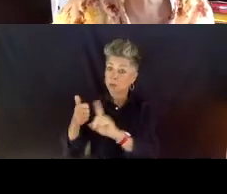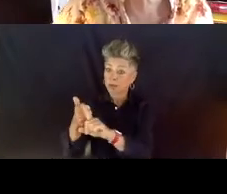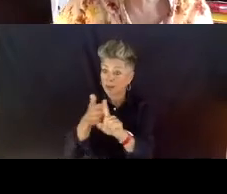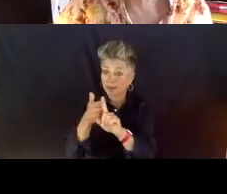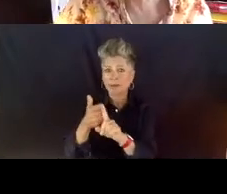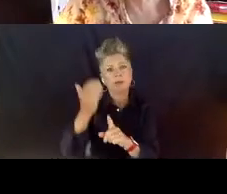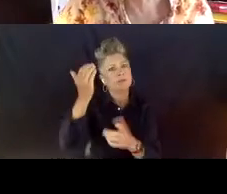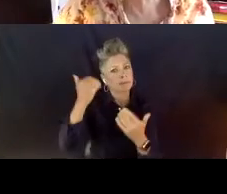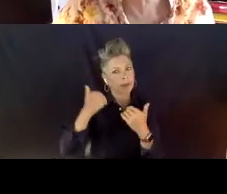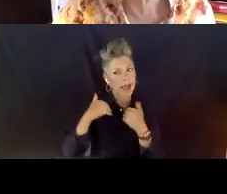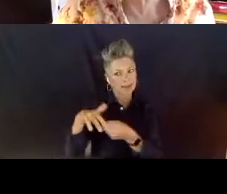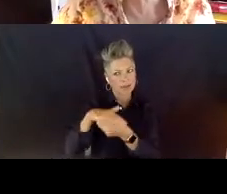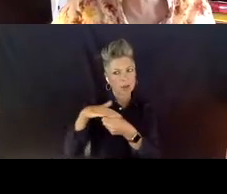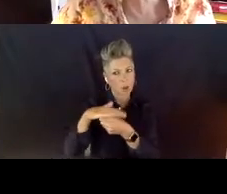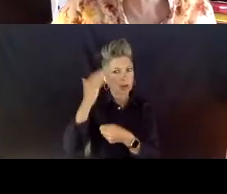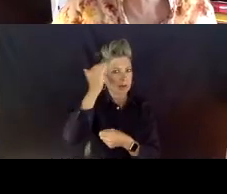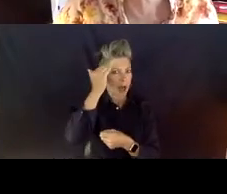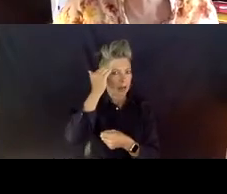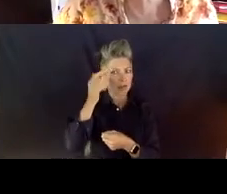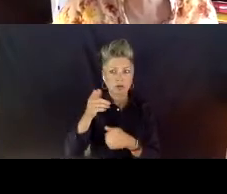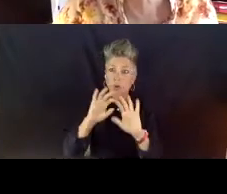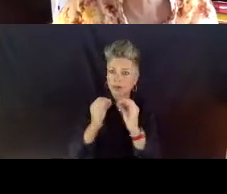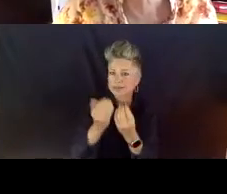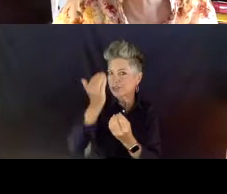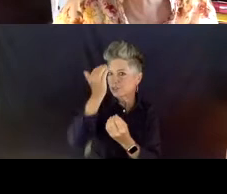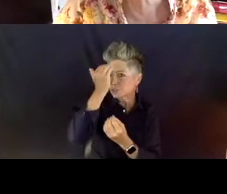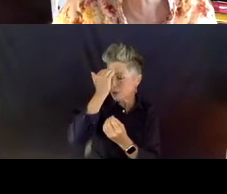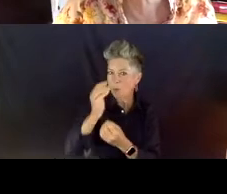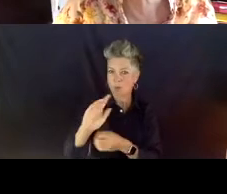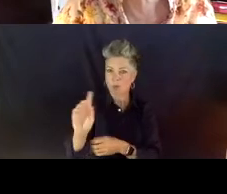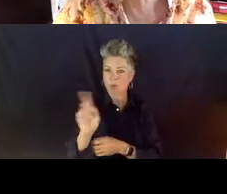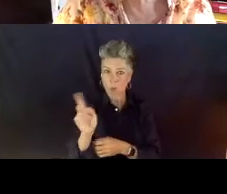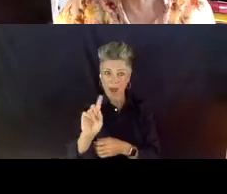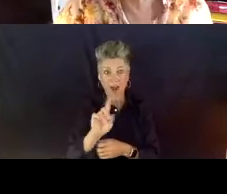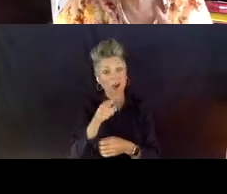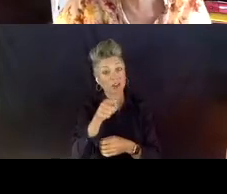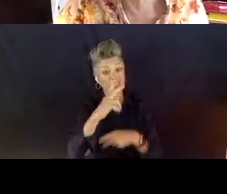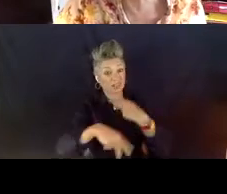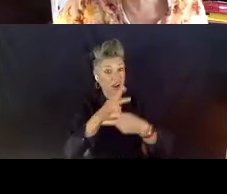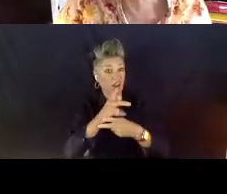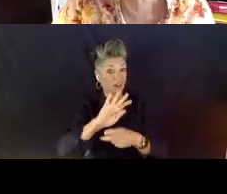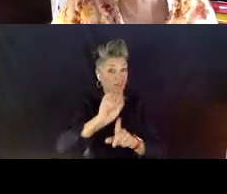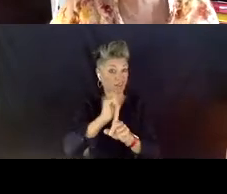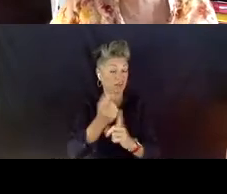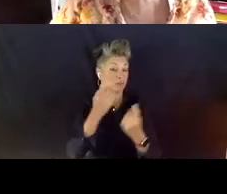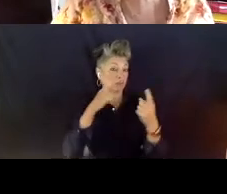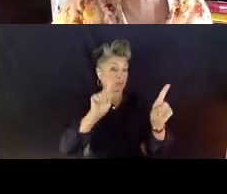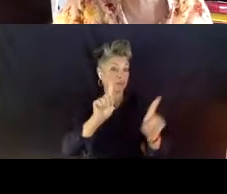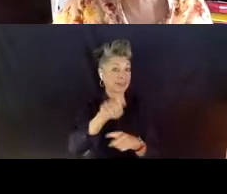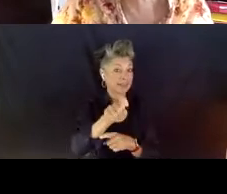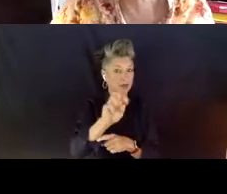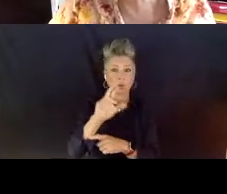knowledge and know where these places are needed or not needed. On the lower-hand side, you see a similar